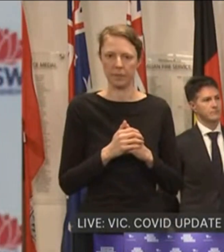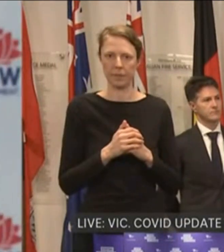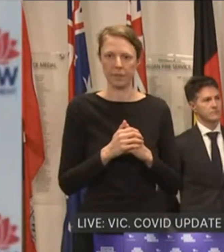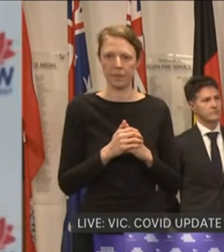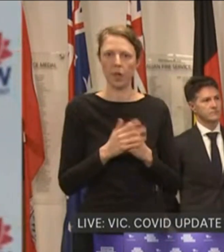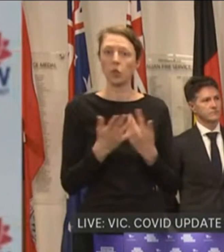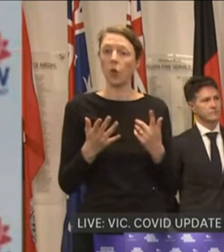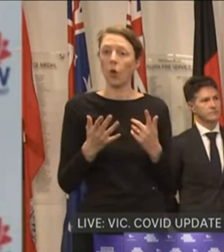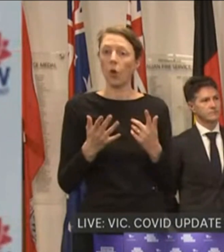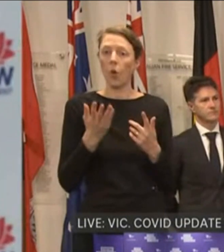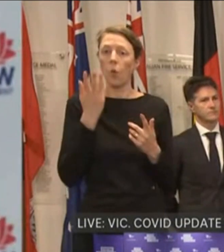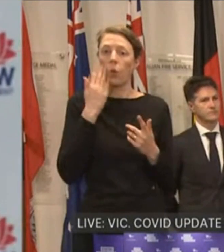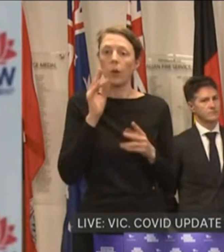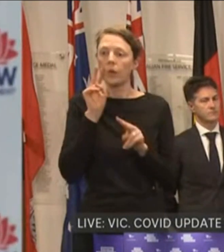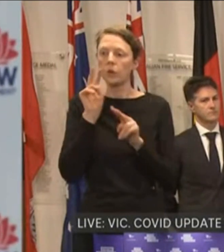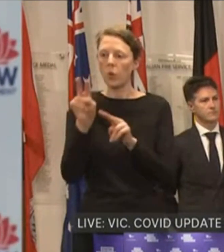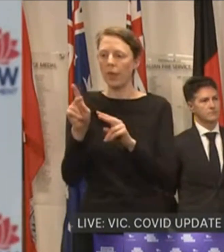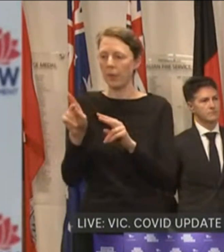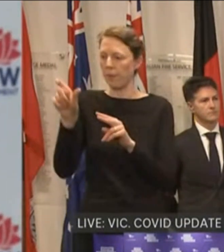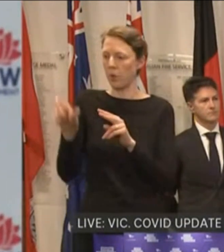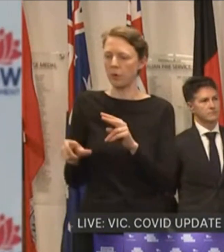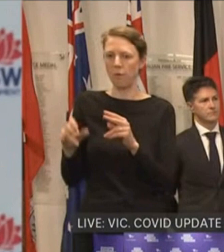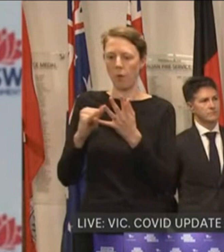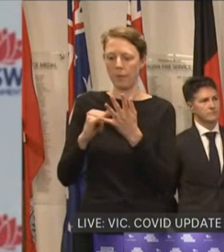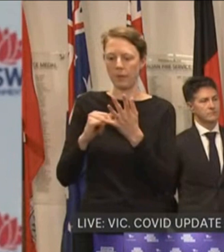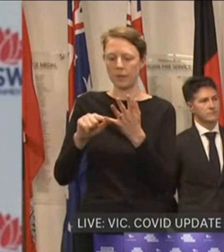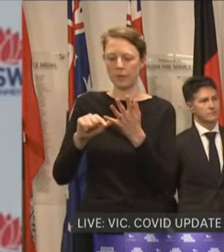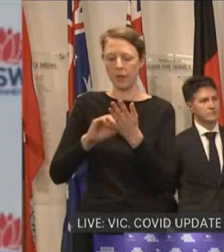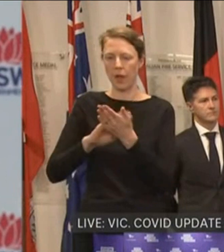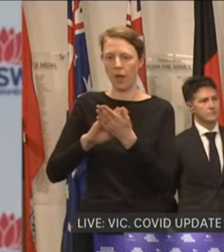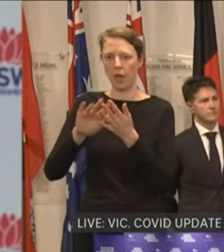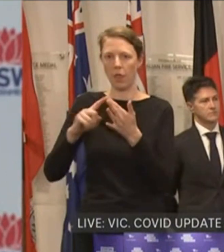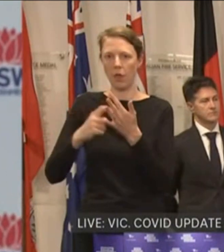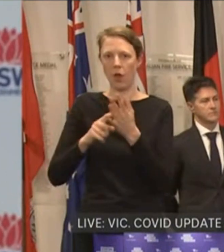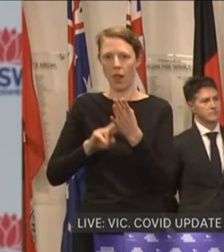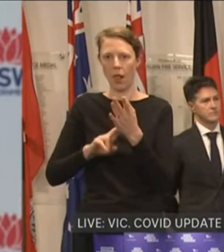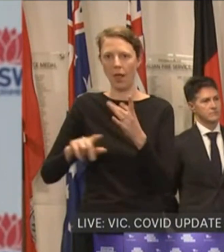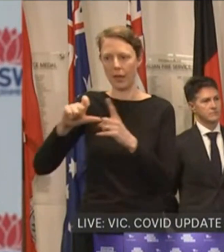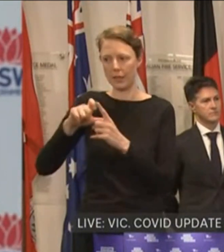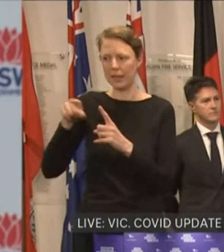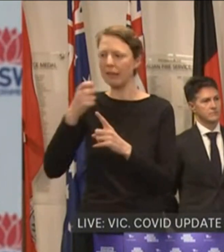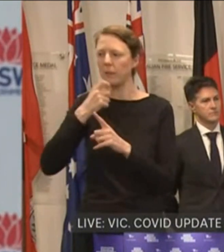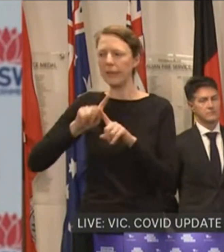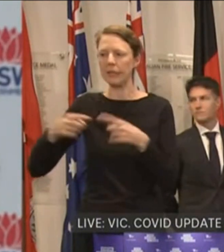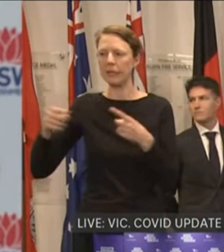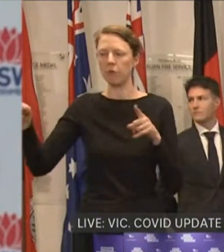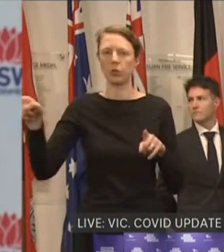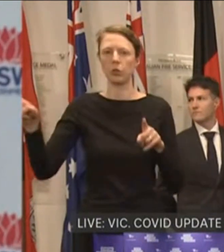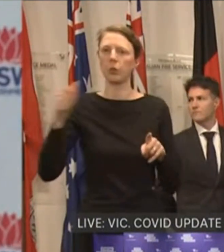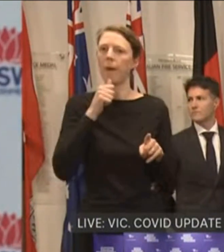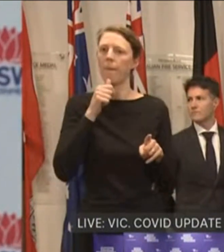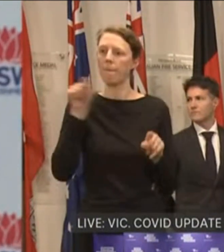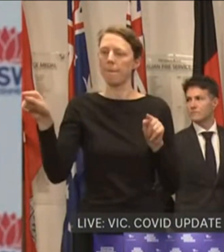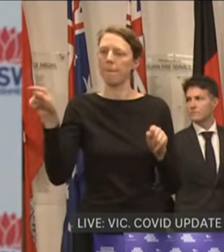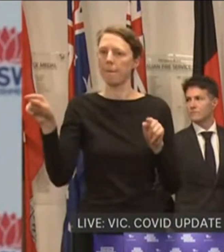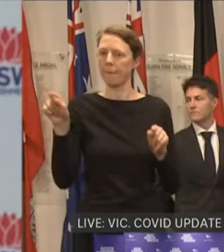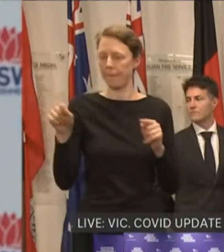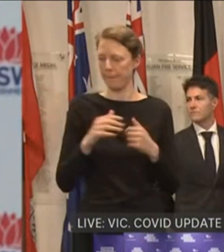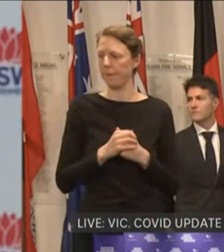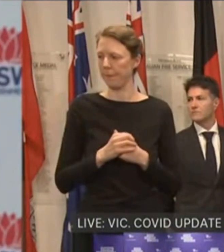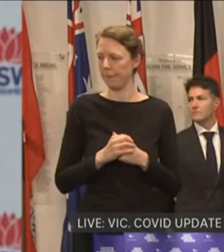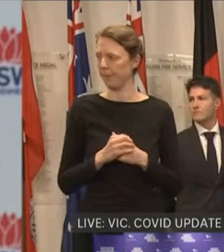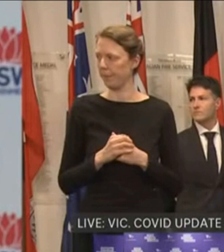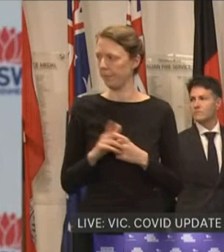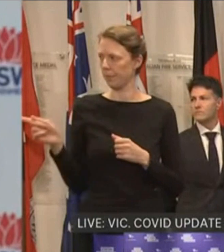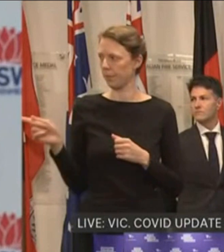Premier's appreciation for the staff in southwestern Sydney and the staff from some of the adjacent local health districts who have really stood up those clinics. Those